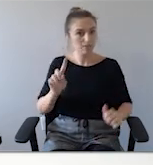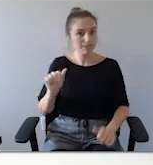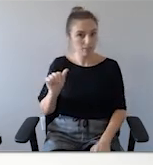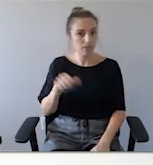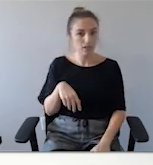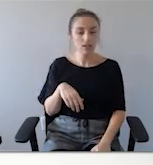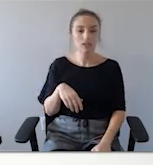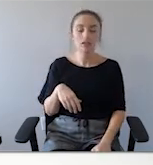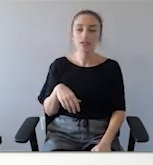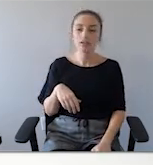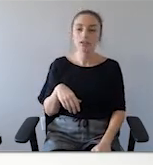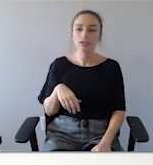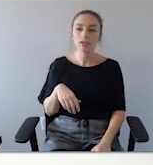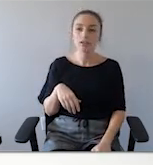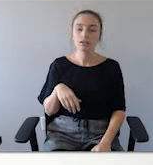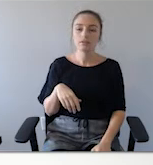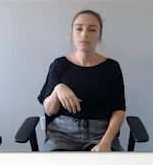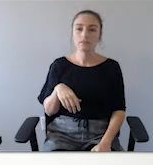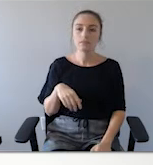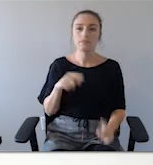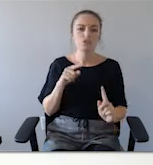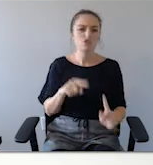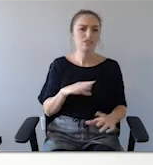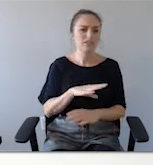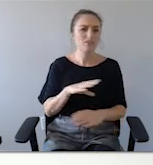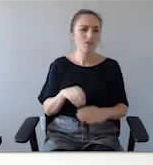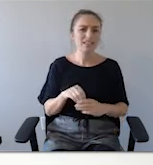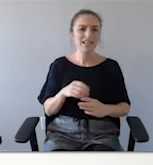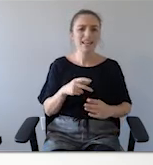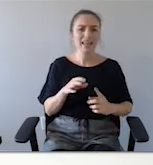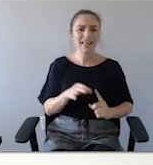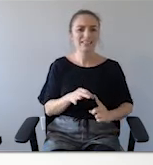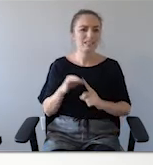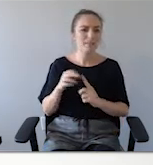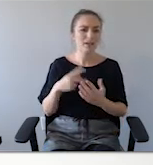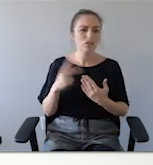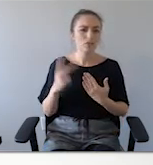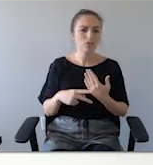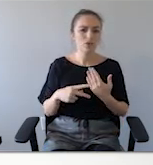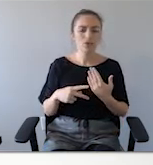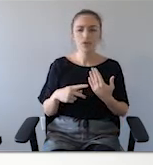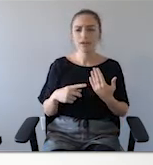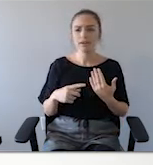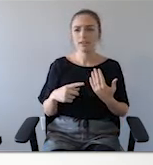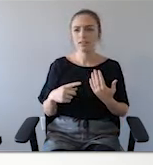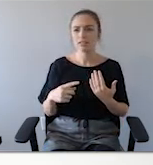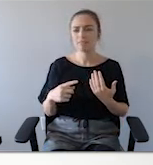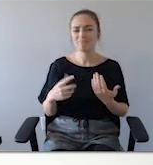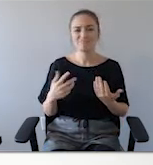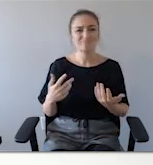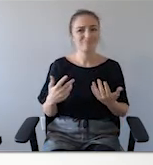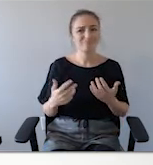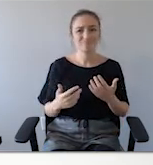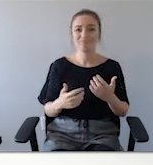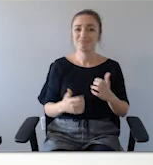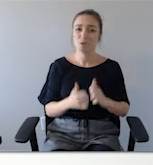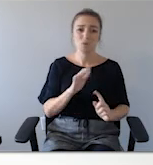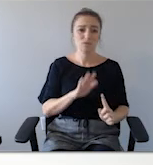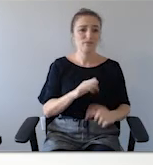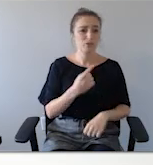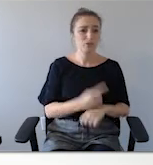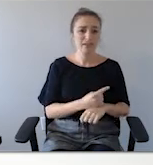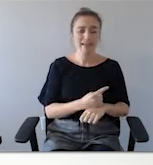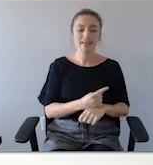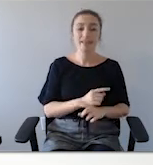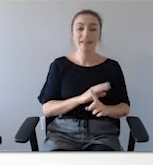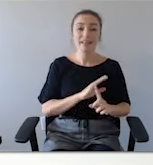And she's in a special program for a little bit more than half of her day. And her special